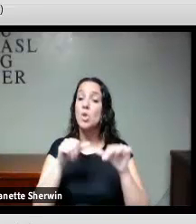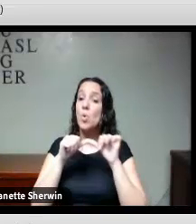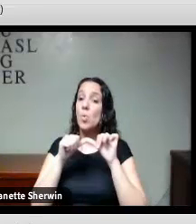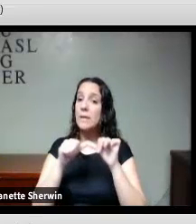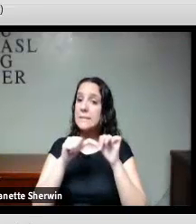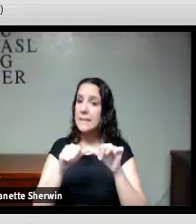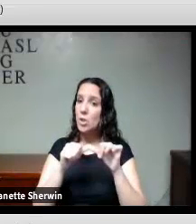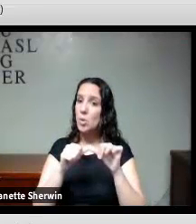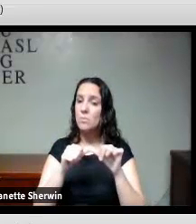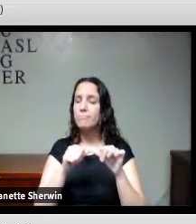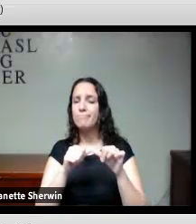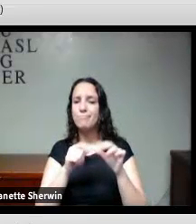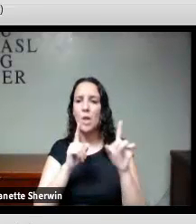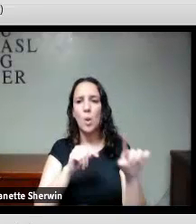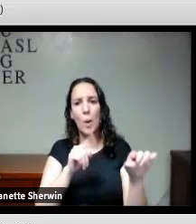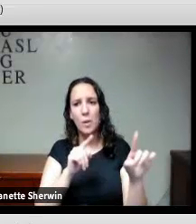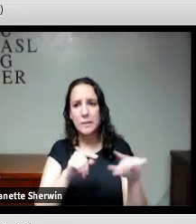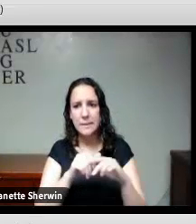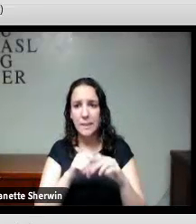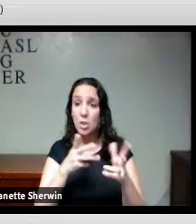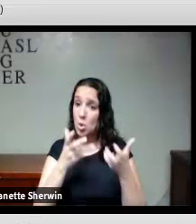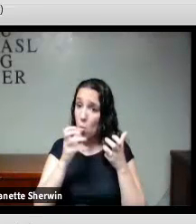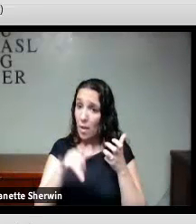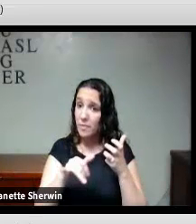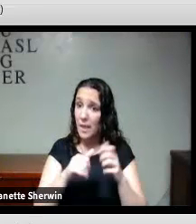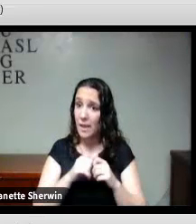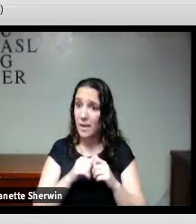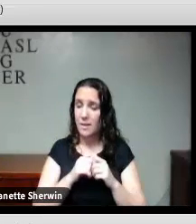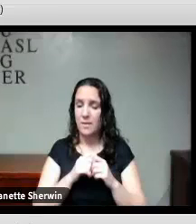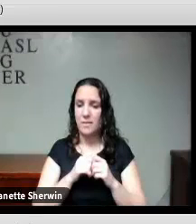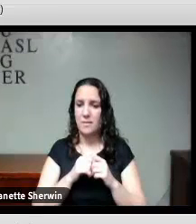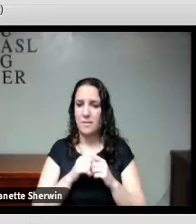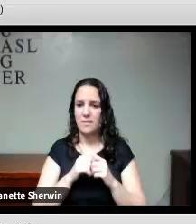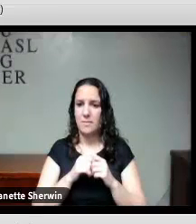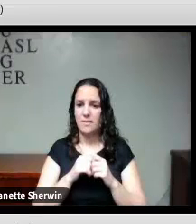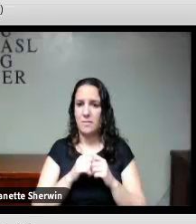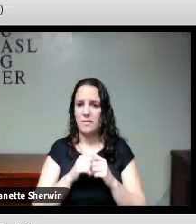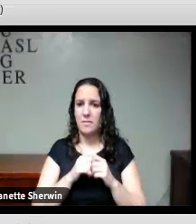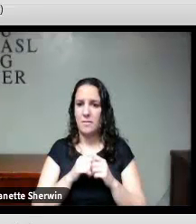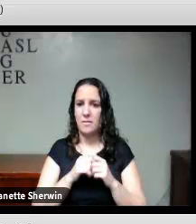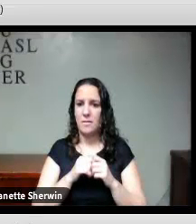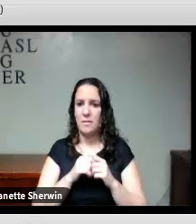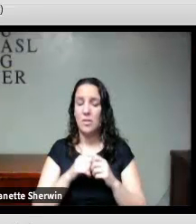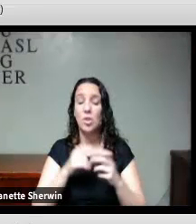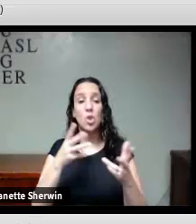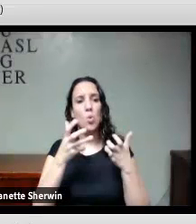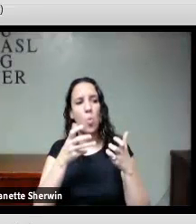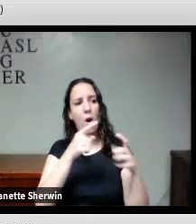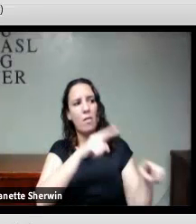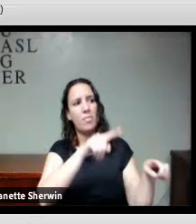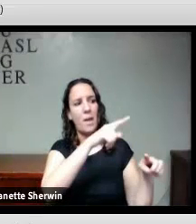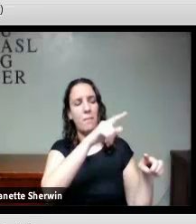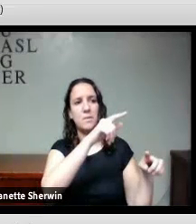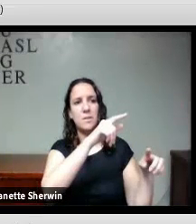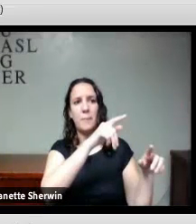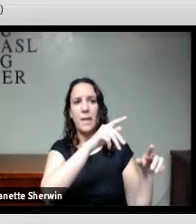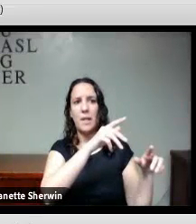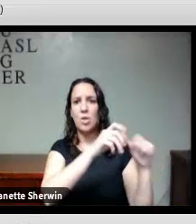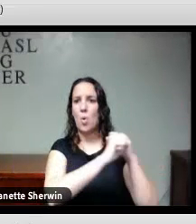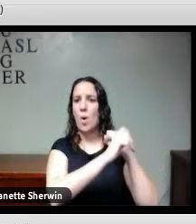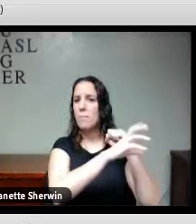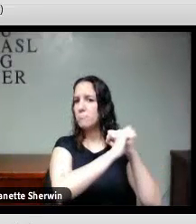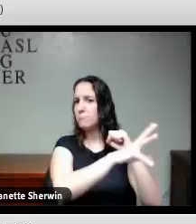absolutely. You want that continued loyalty. You want them to be the ambassador for you out in the